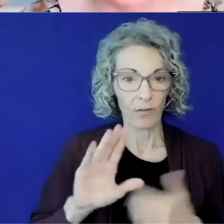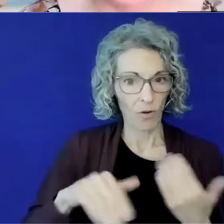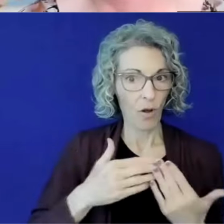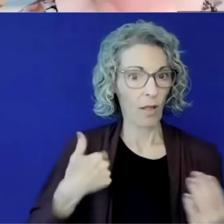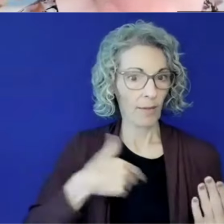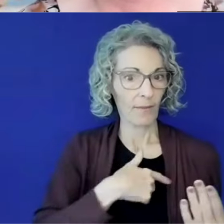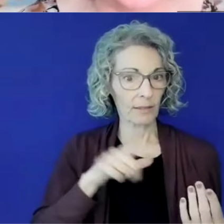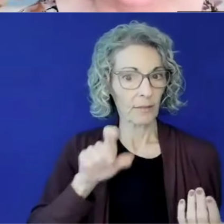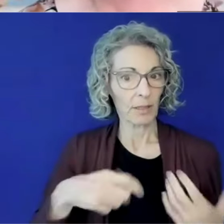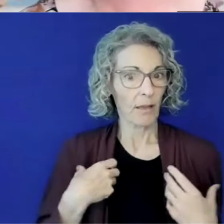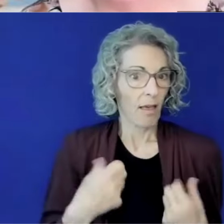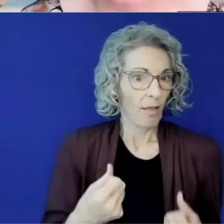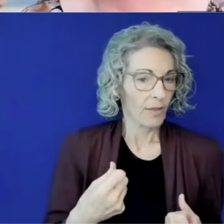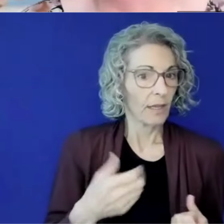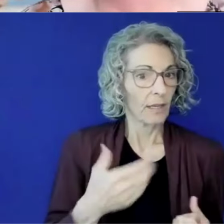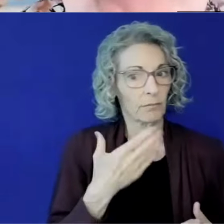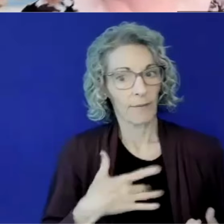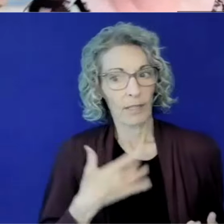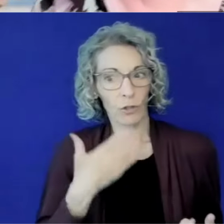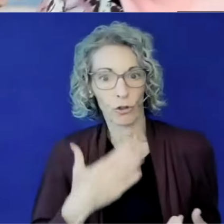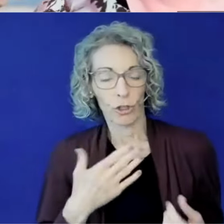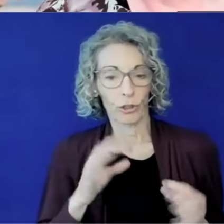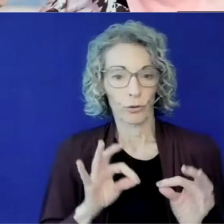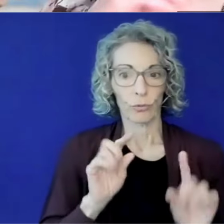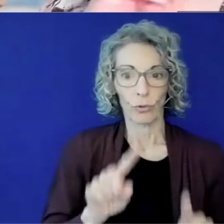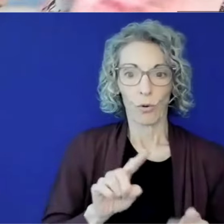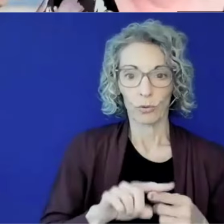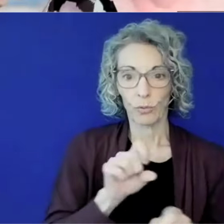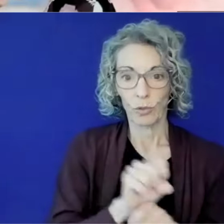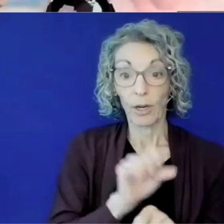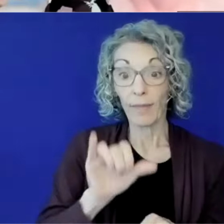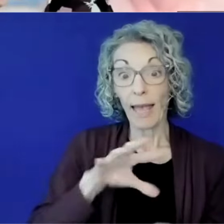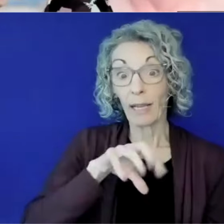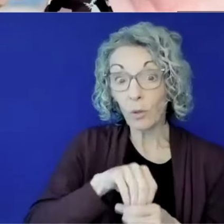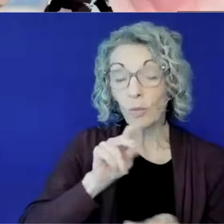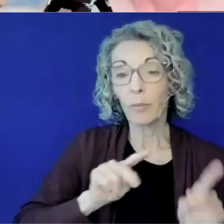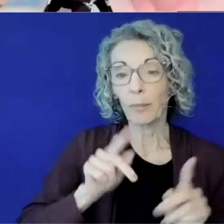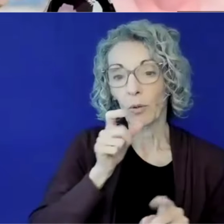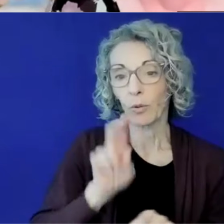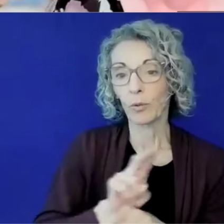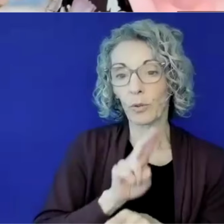to work, and that includes people who use Medicaid.